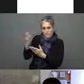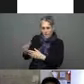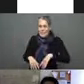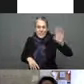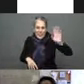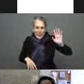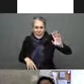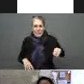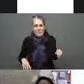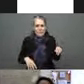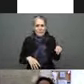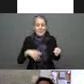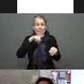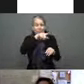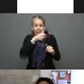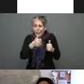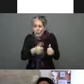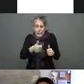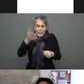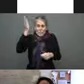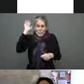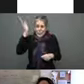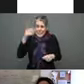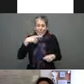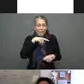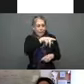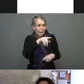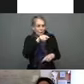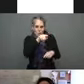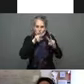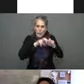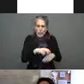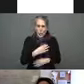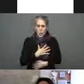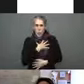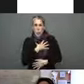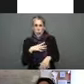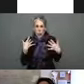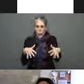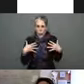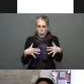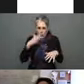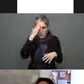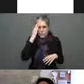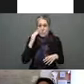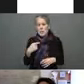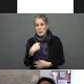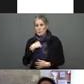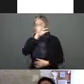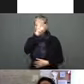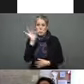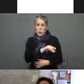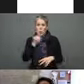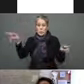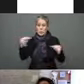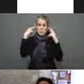It was a really good presentation and a really inspiring research. And I have, maybe it's a naive question because I'm